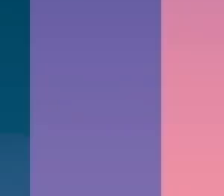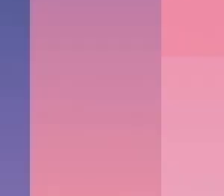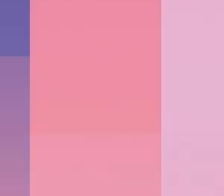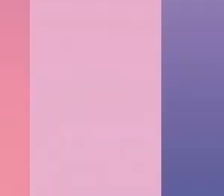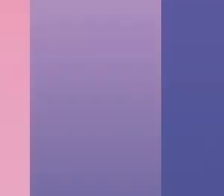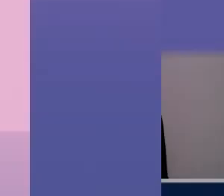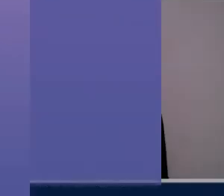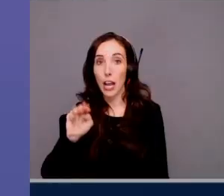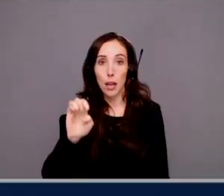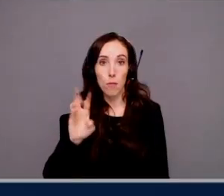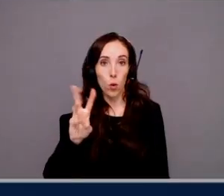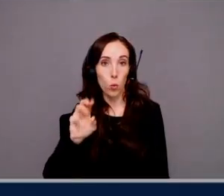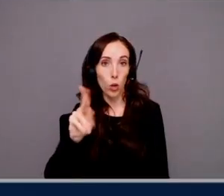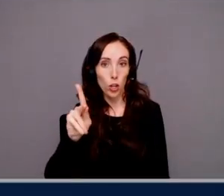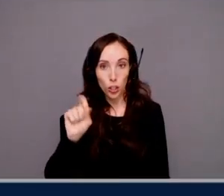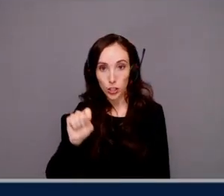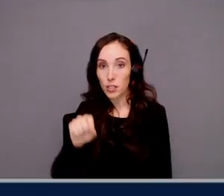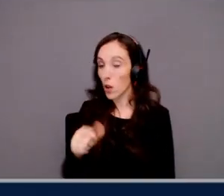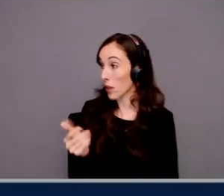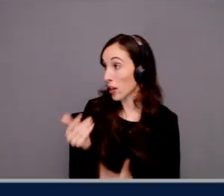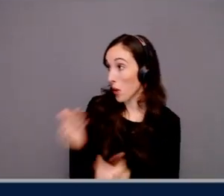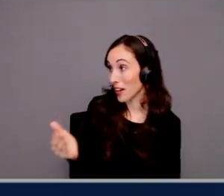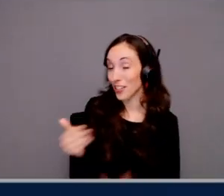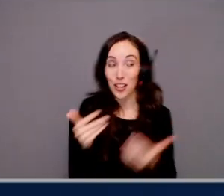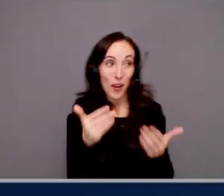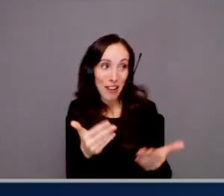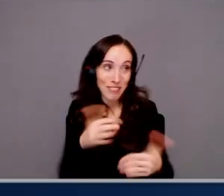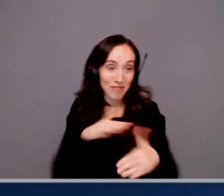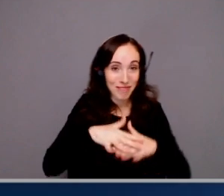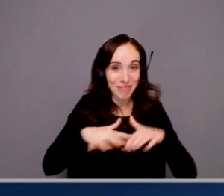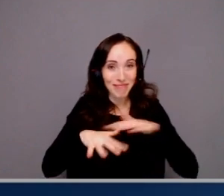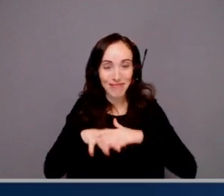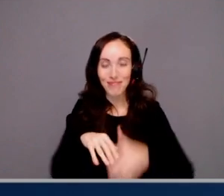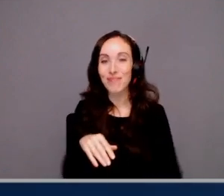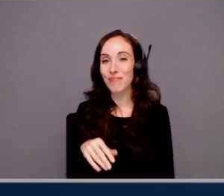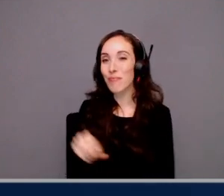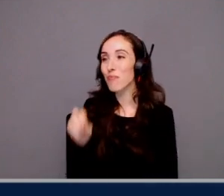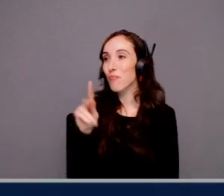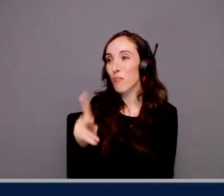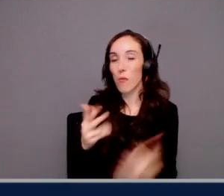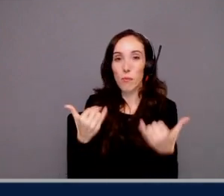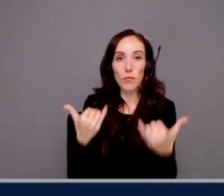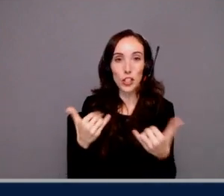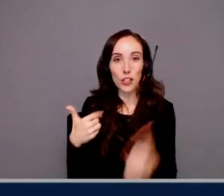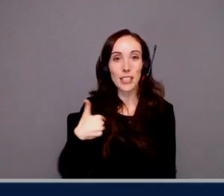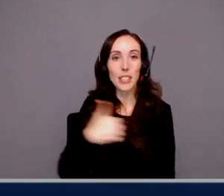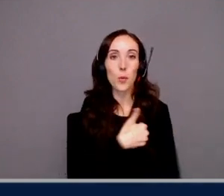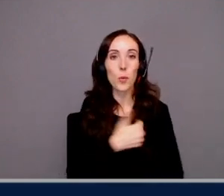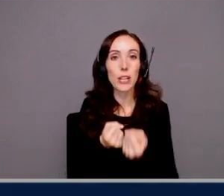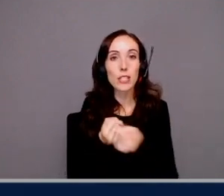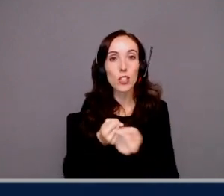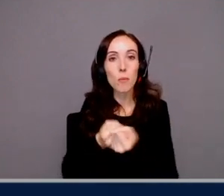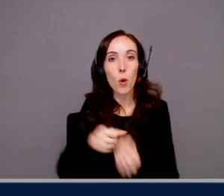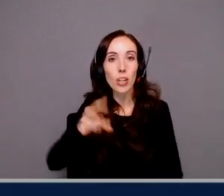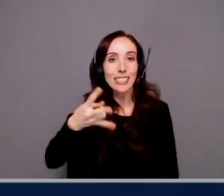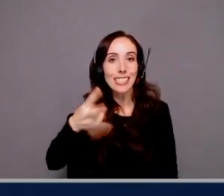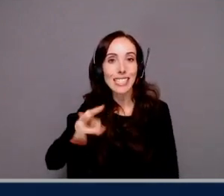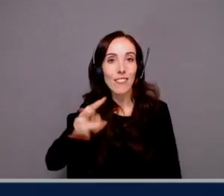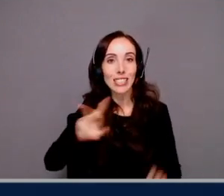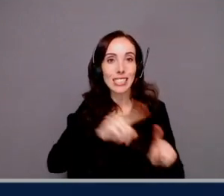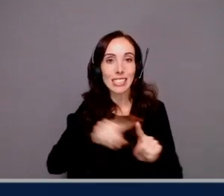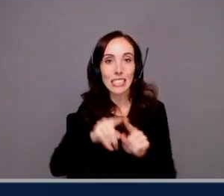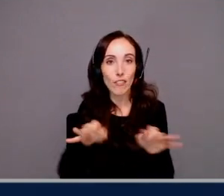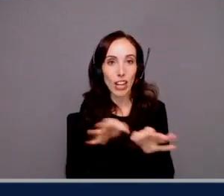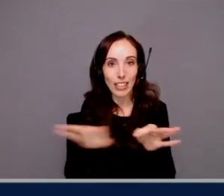Yeah. So, go ahead, Mani. Go ahead. So currently we support 17 different languages,